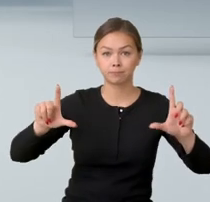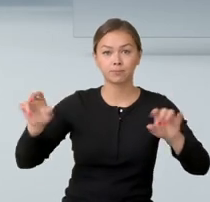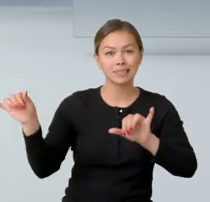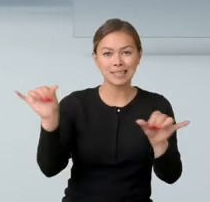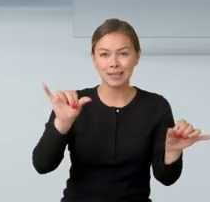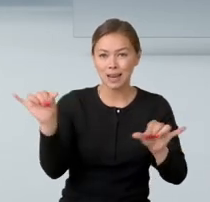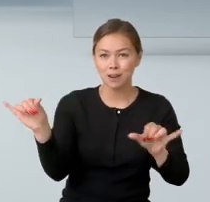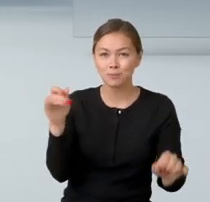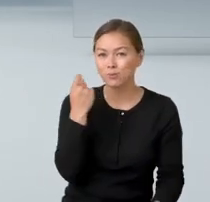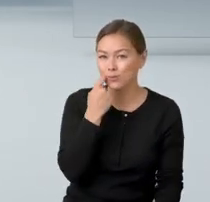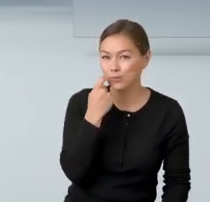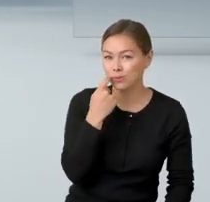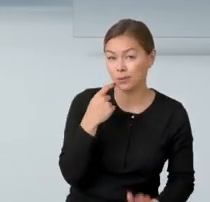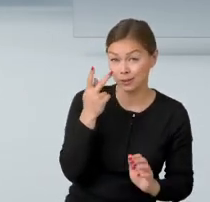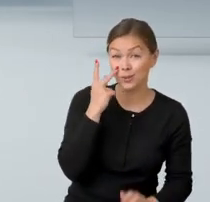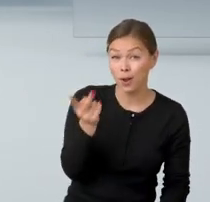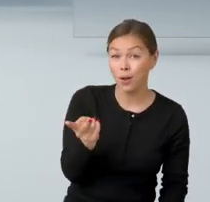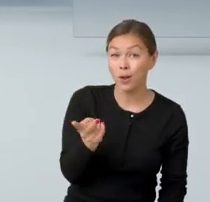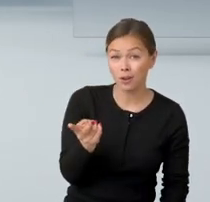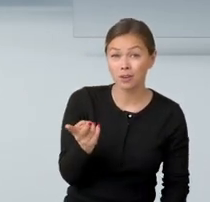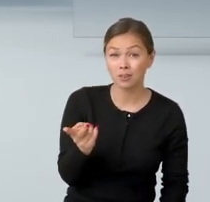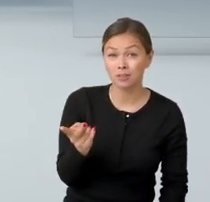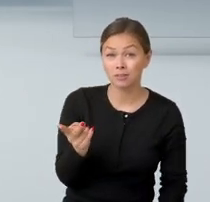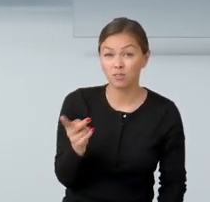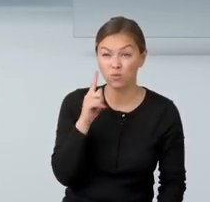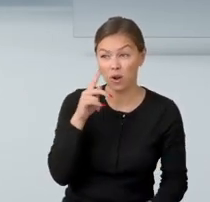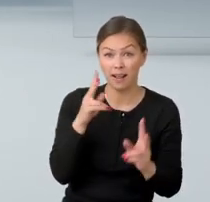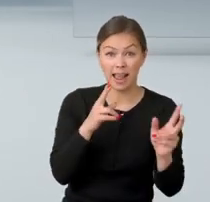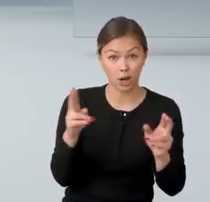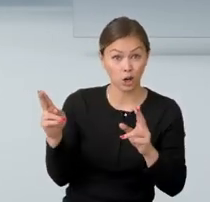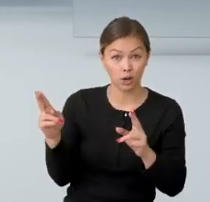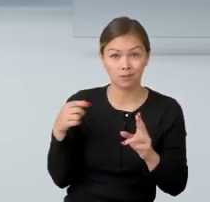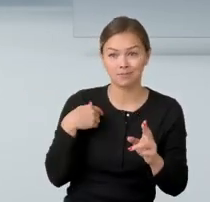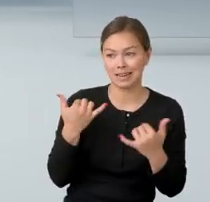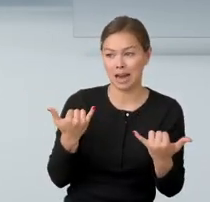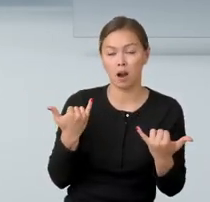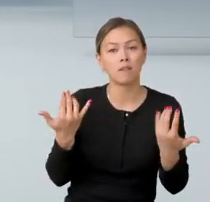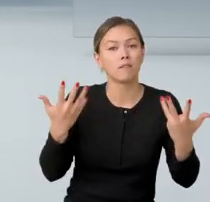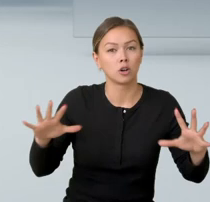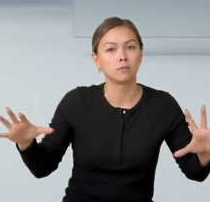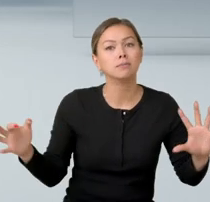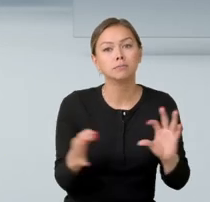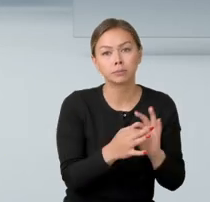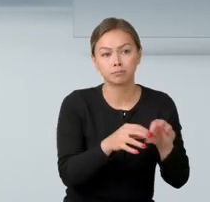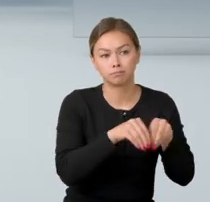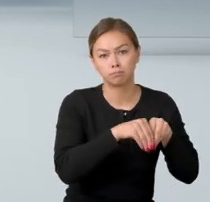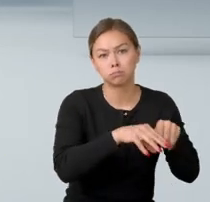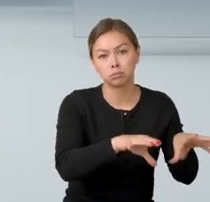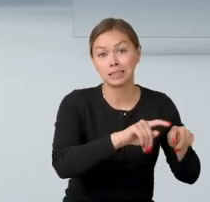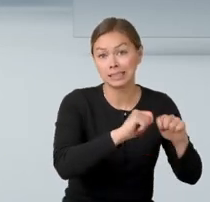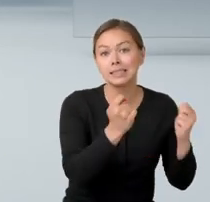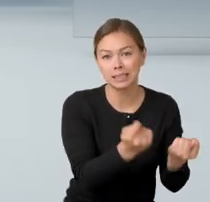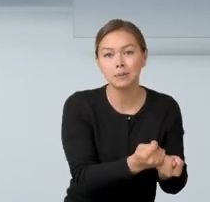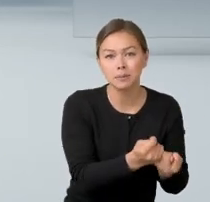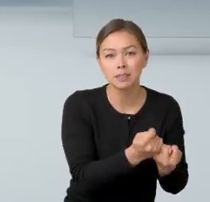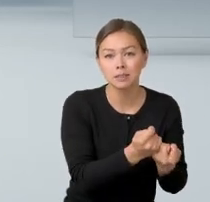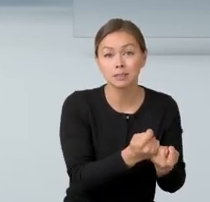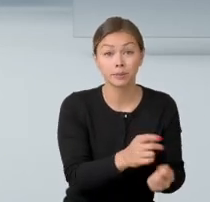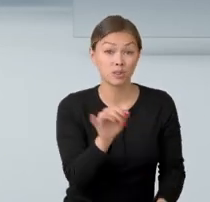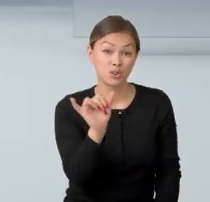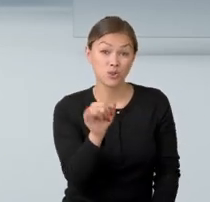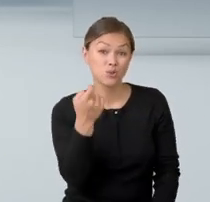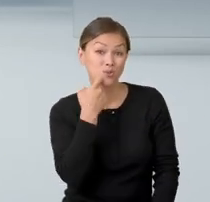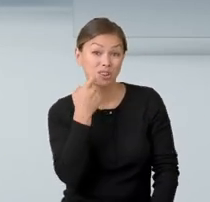and here it is the same app that we have just saw in the canvas applicator is now deployed in Microsoft